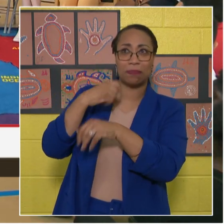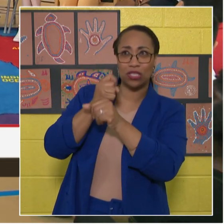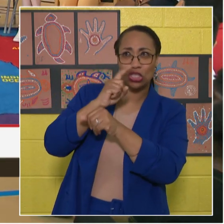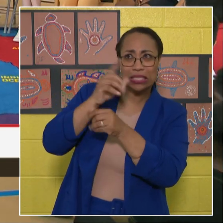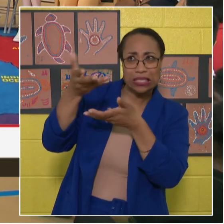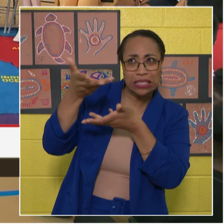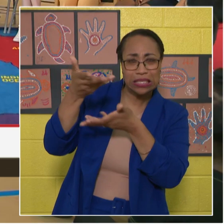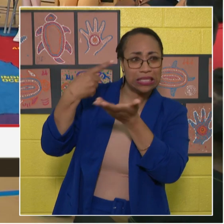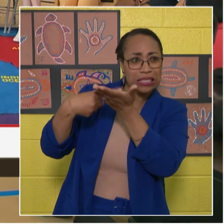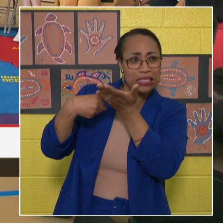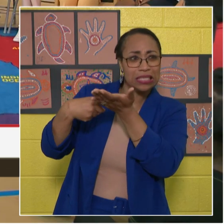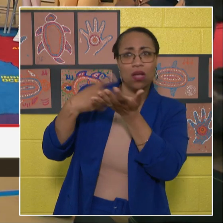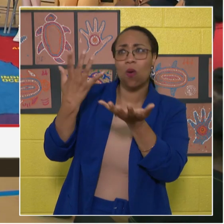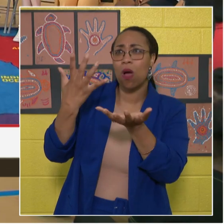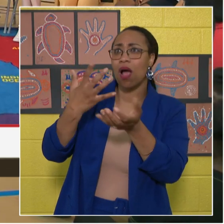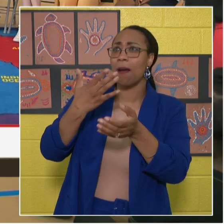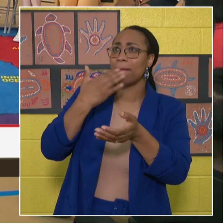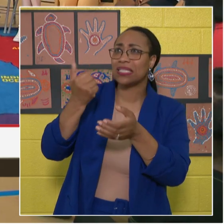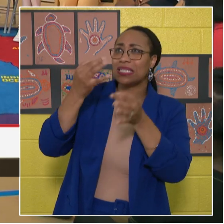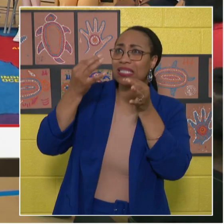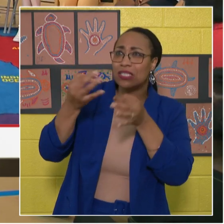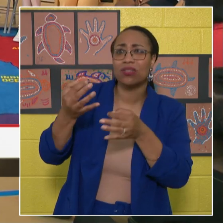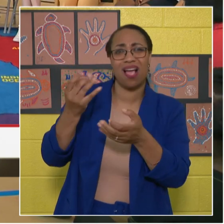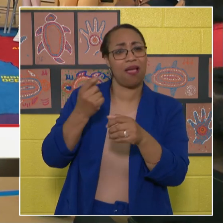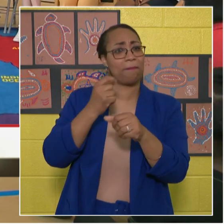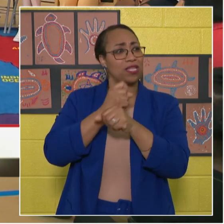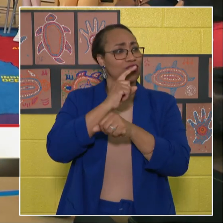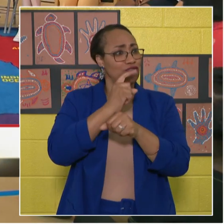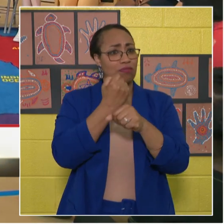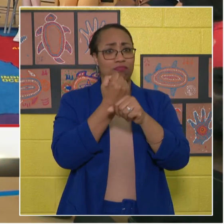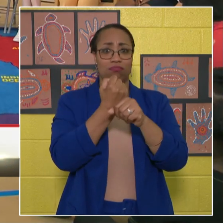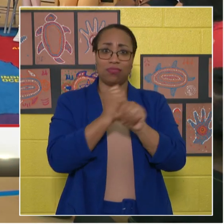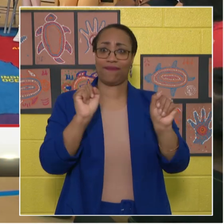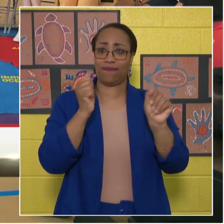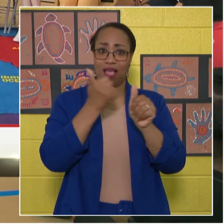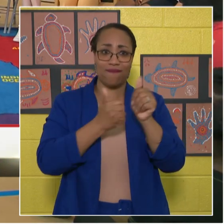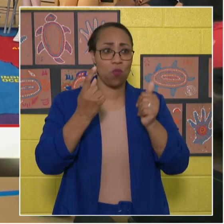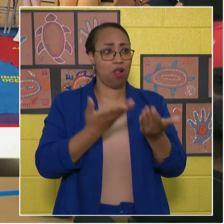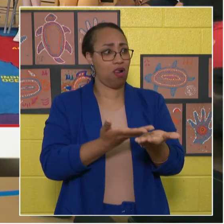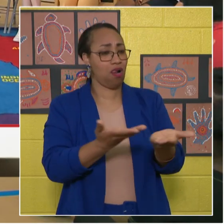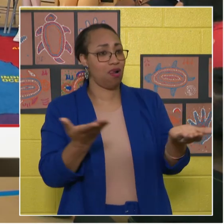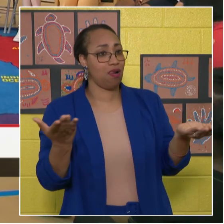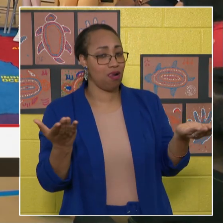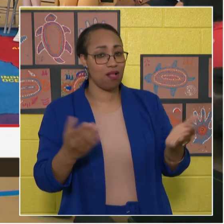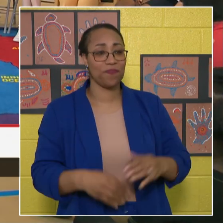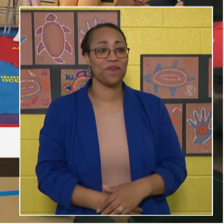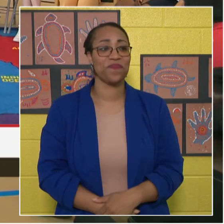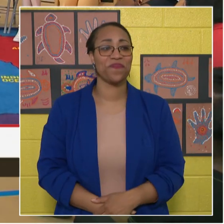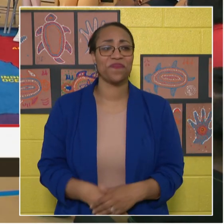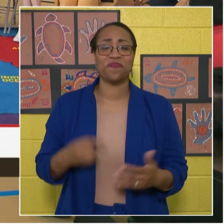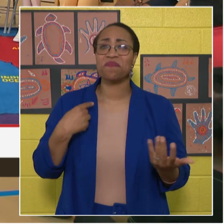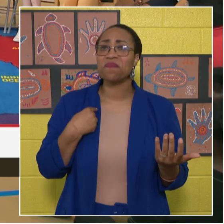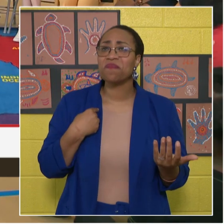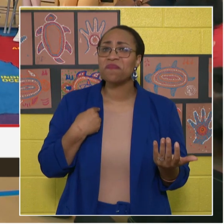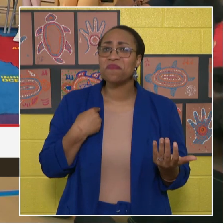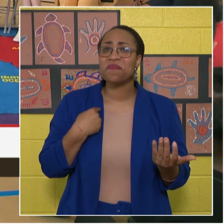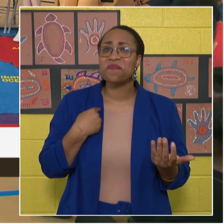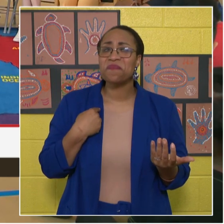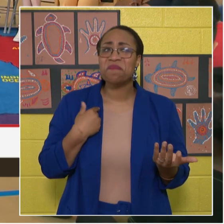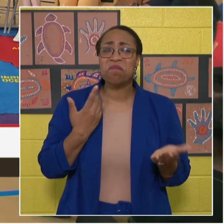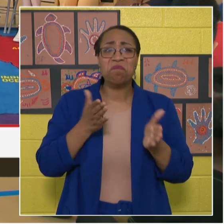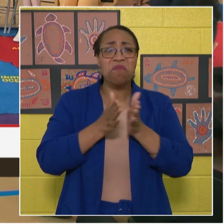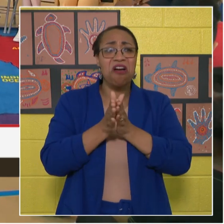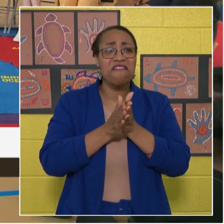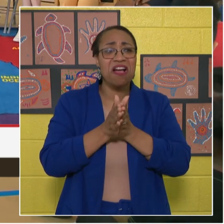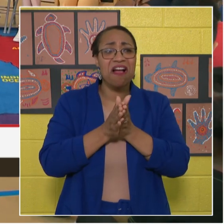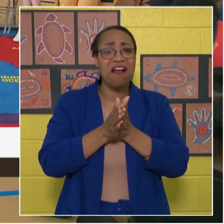people safe. And so I'm motivated by the trust that people put in me because they